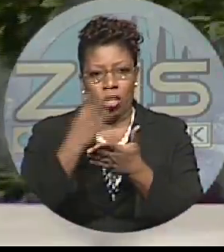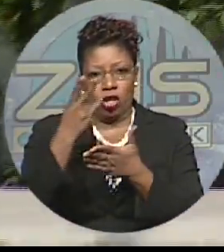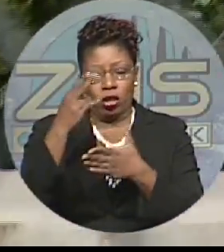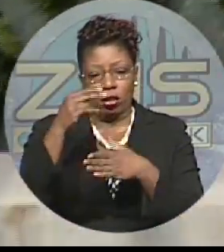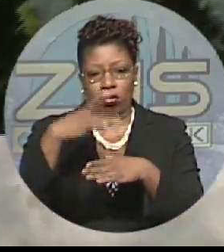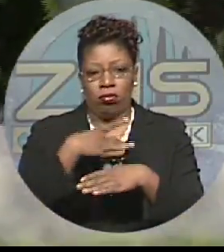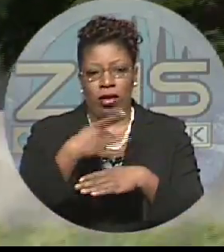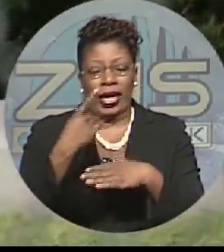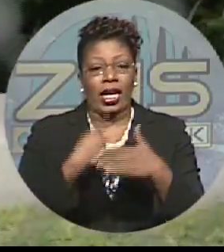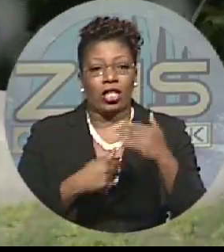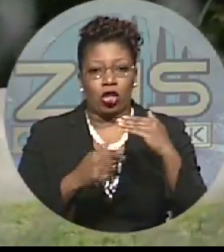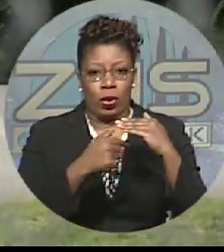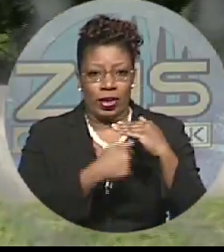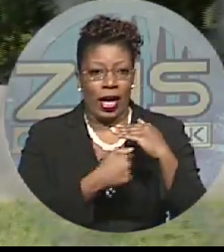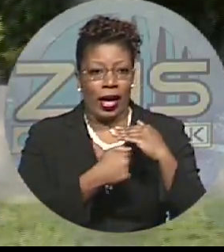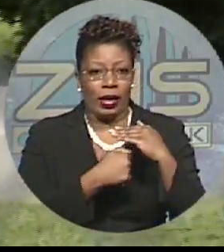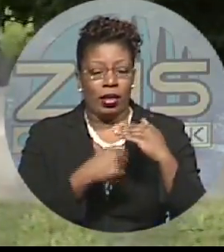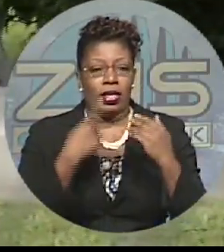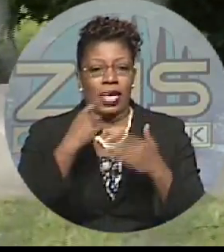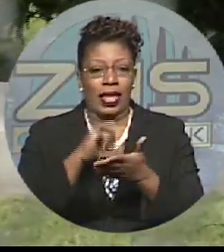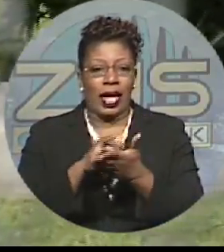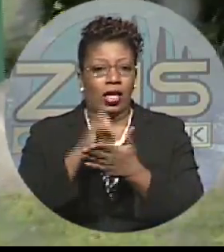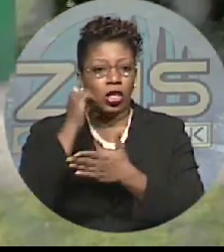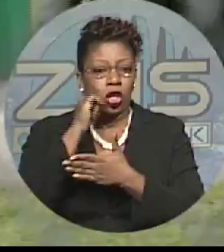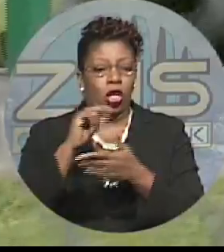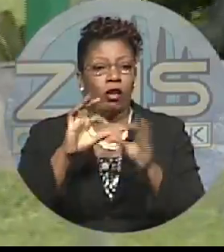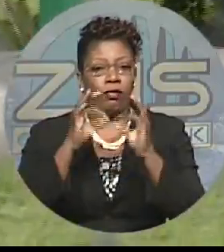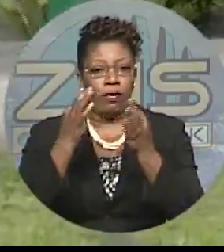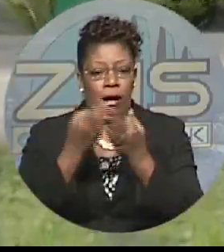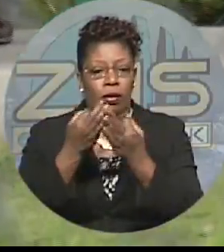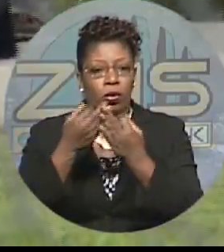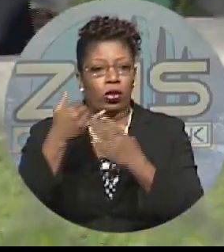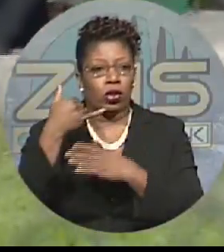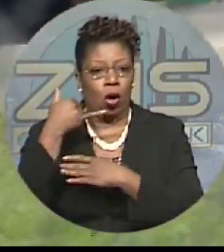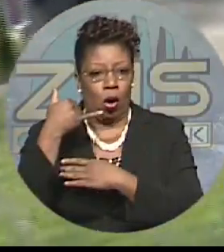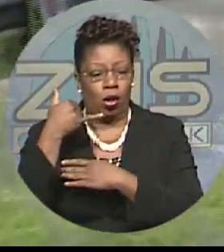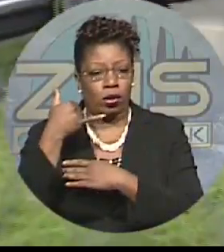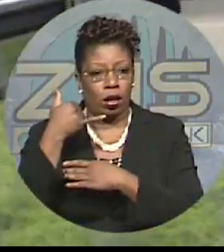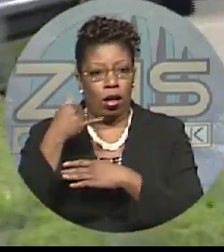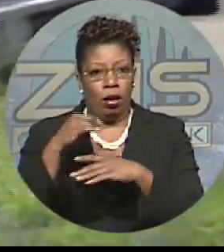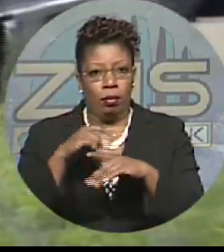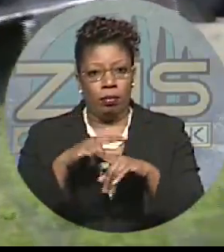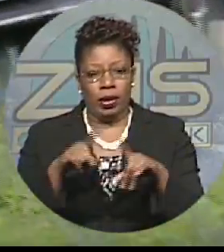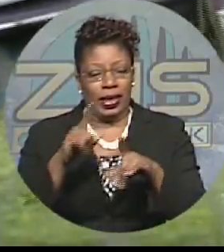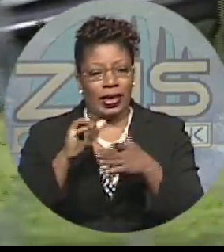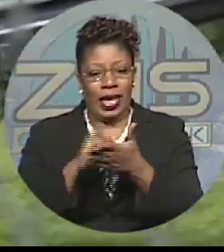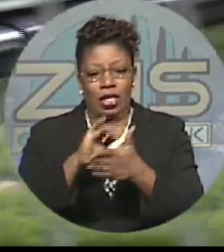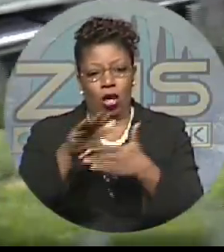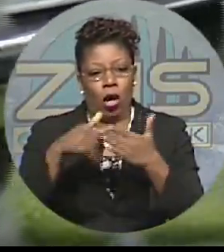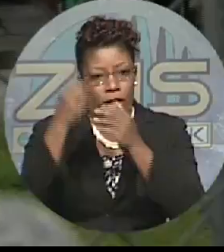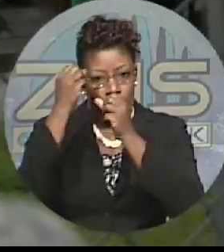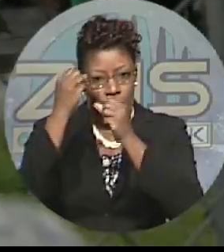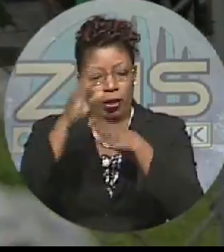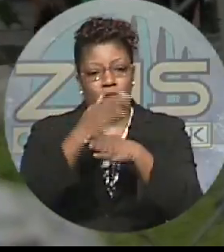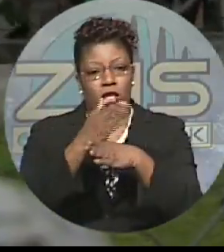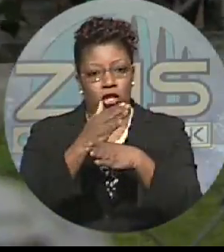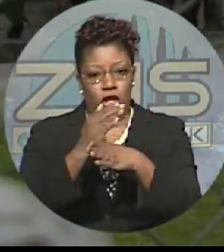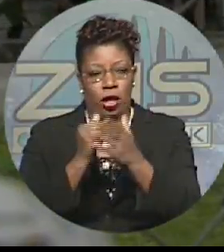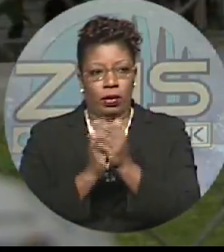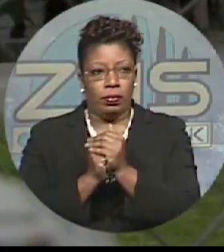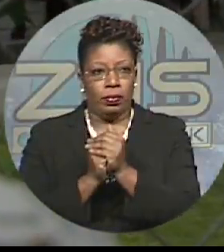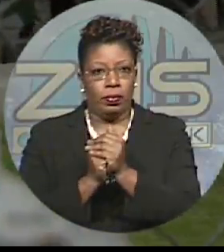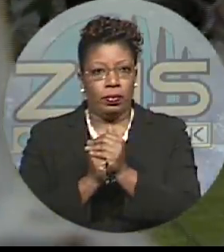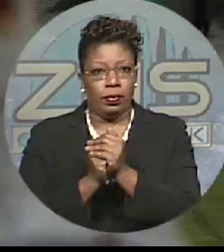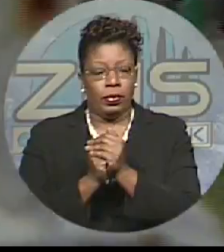was a suicide. He says the girl's relatives were contacted, but that was all the information he could give at the time. Now,